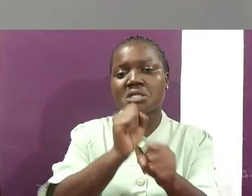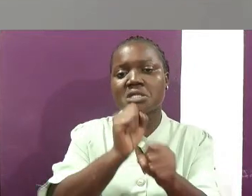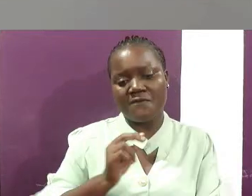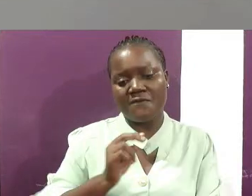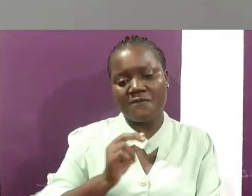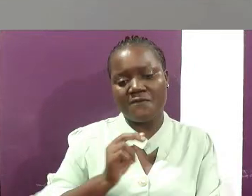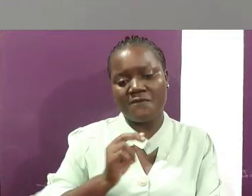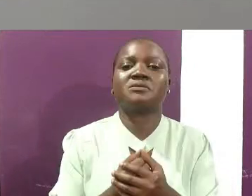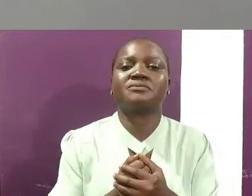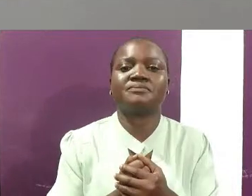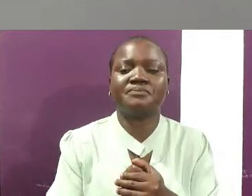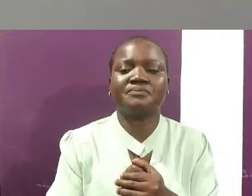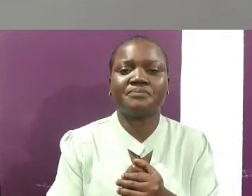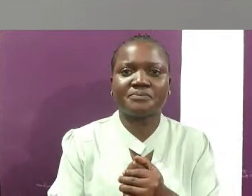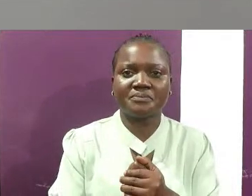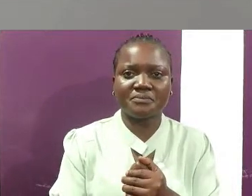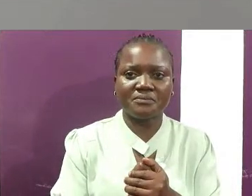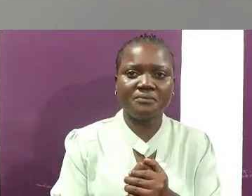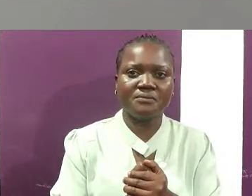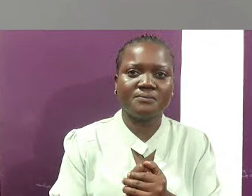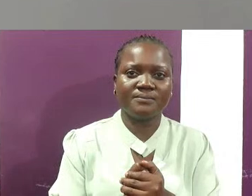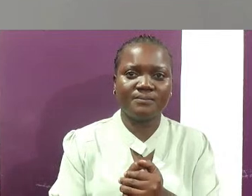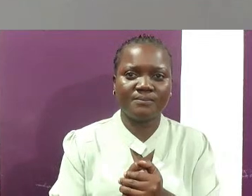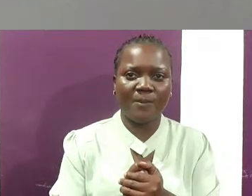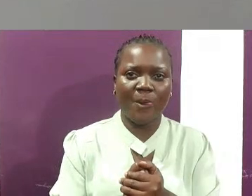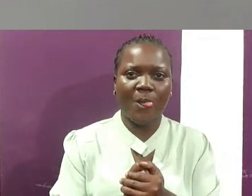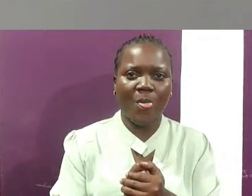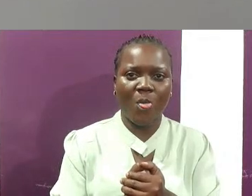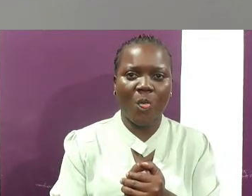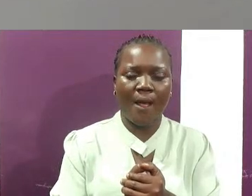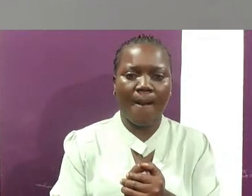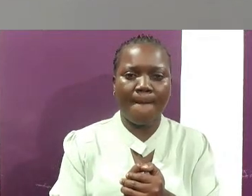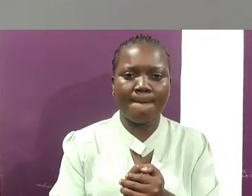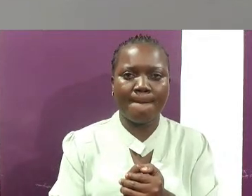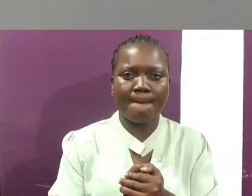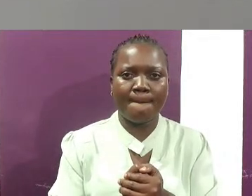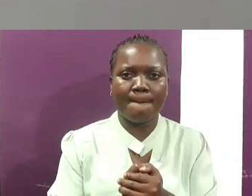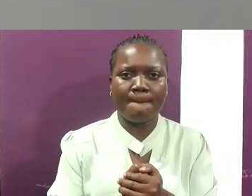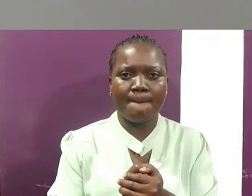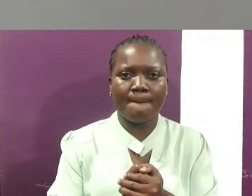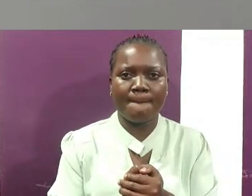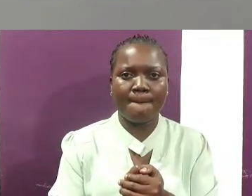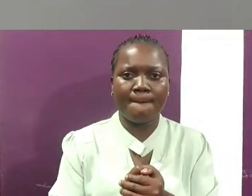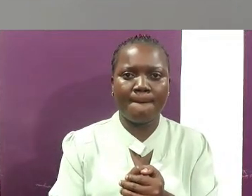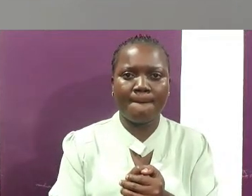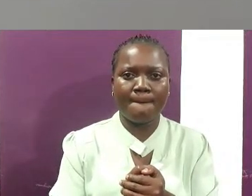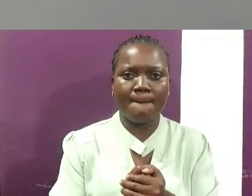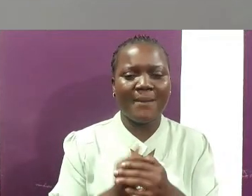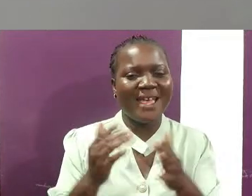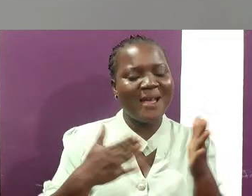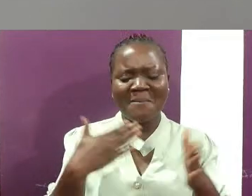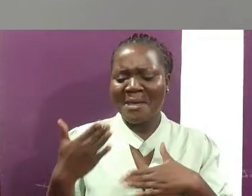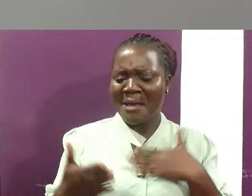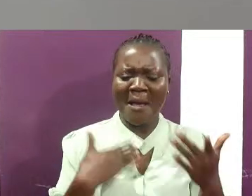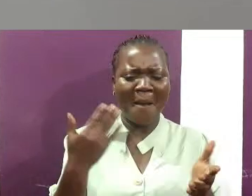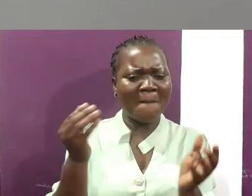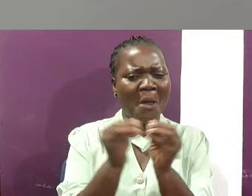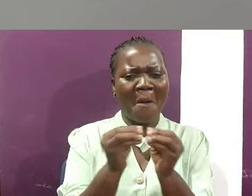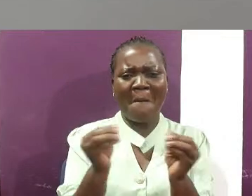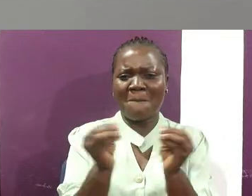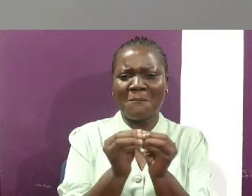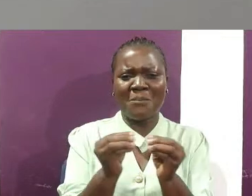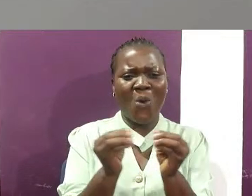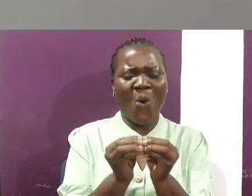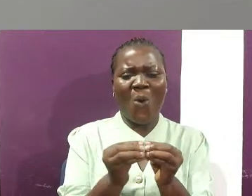you today. What a great event that this is, and I pray that it will accomplish many good things for the kingdom. Many ji bebre many so se yenya ho